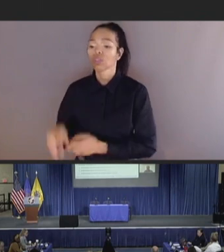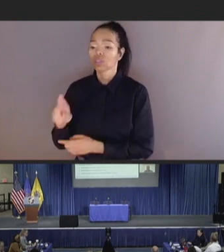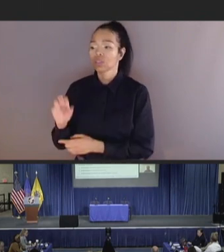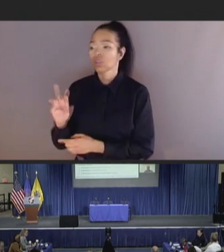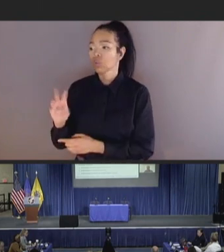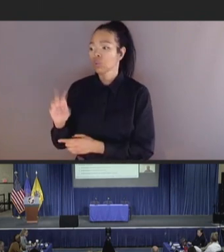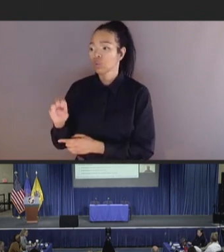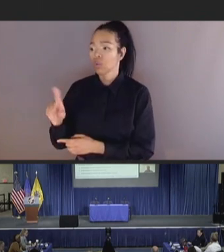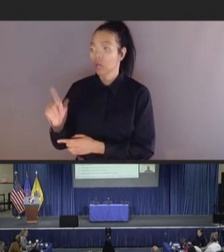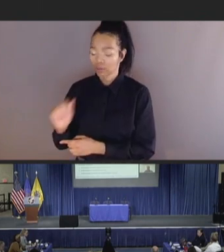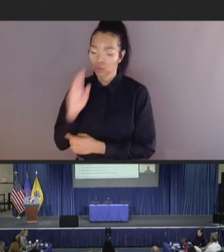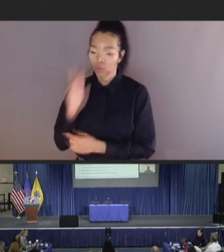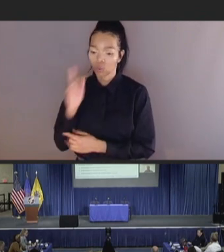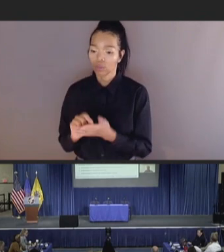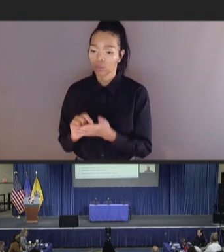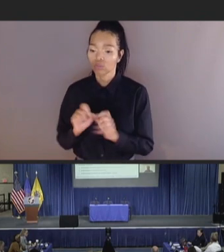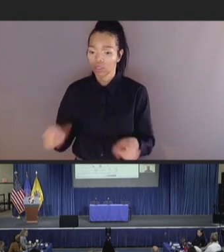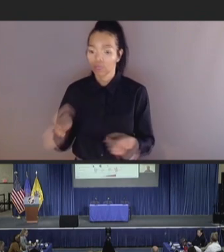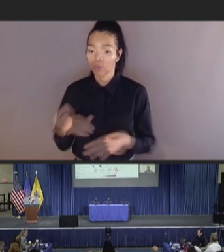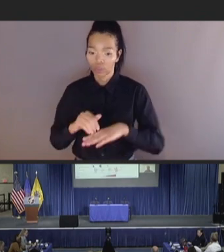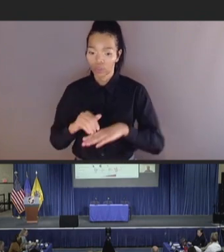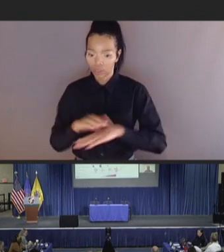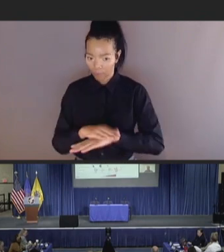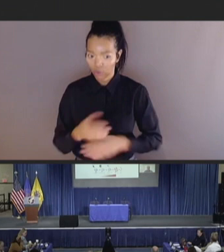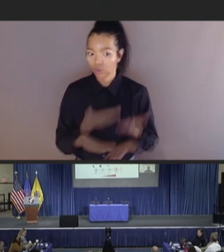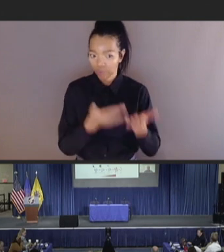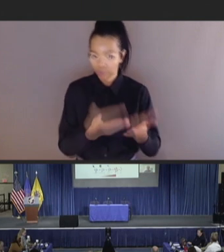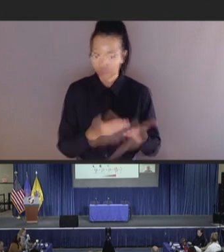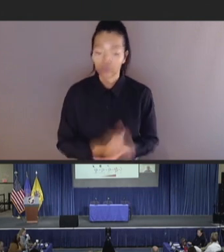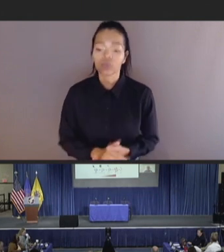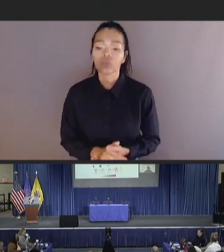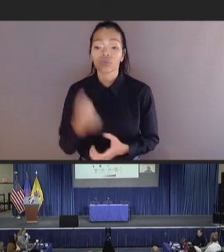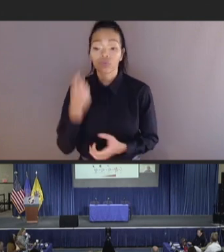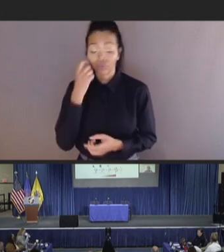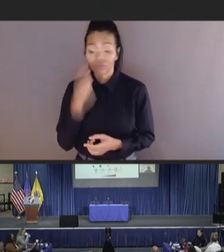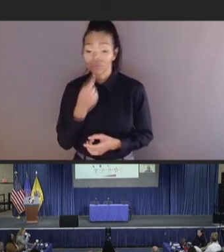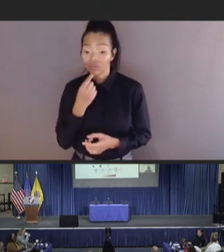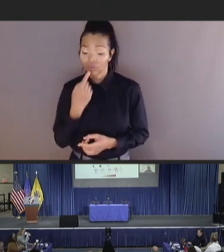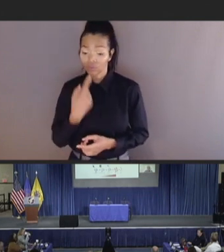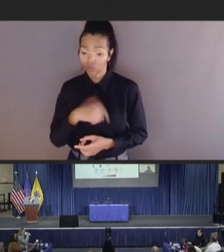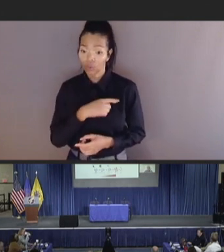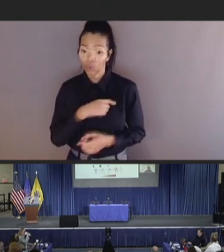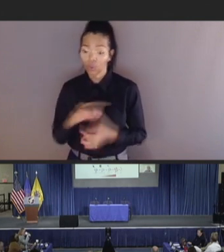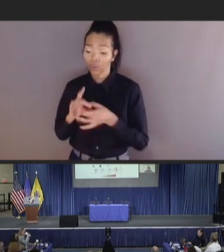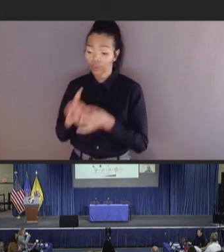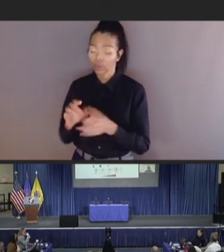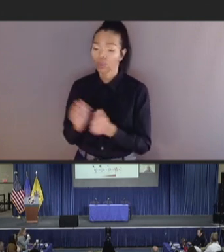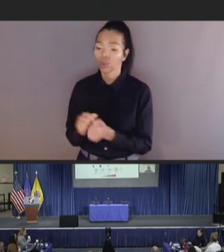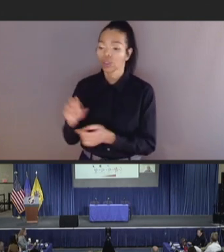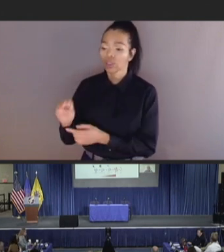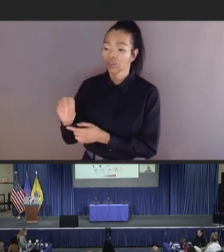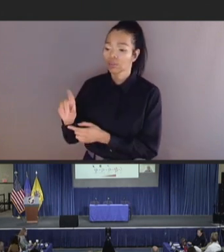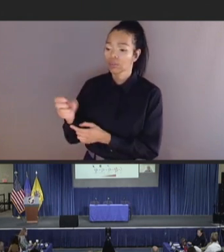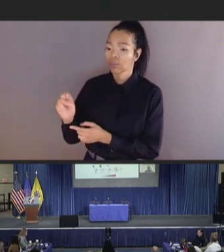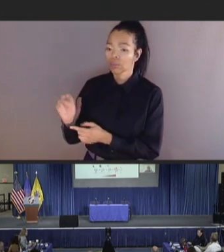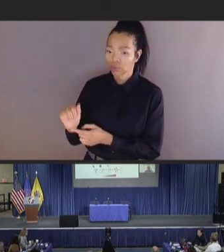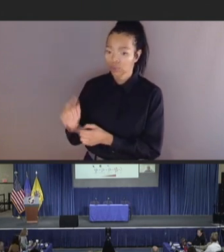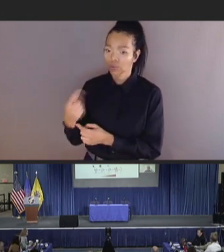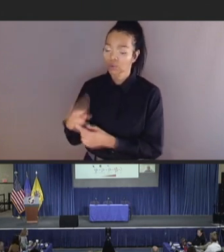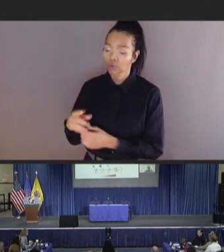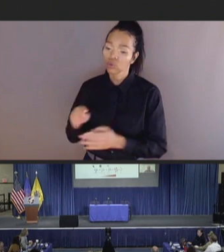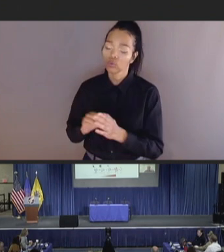publication for submission. And I just mentioned that we're working with Moderna to accelerate vaccine development. And